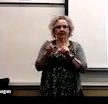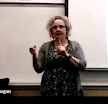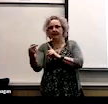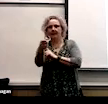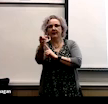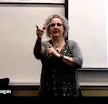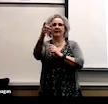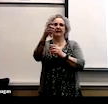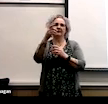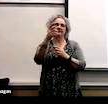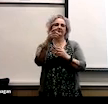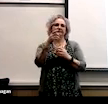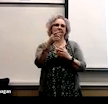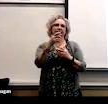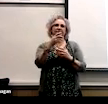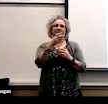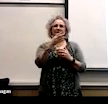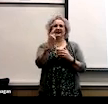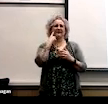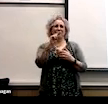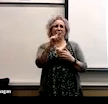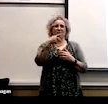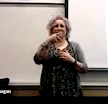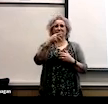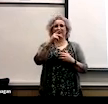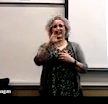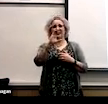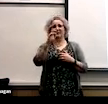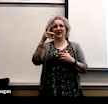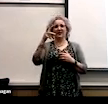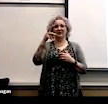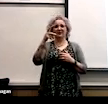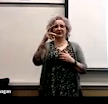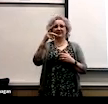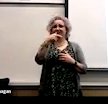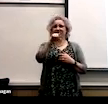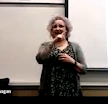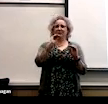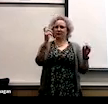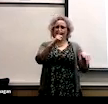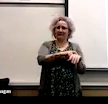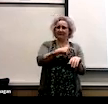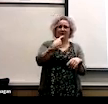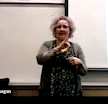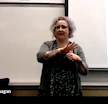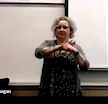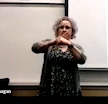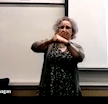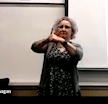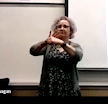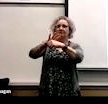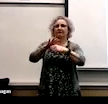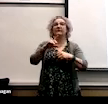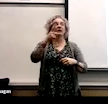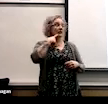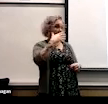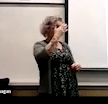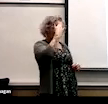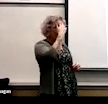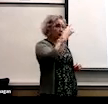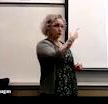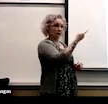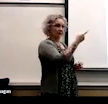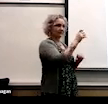impossible for primary care providers, right? But the thing is, you and I can have a conversation and reach a conclusion. Yes. It's the